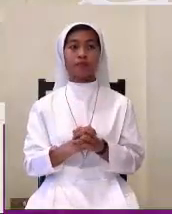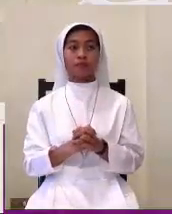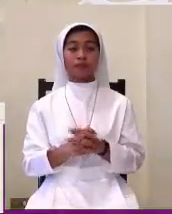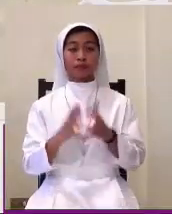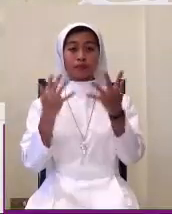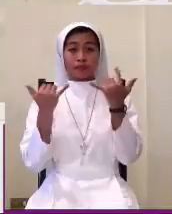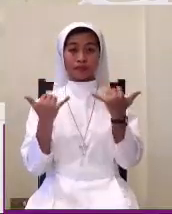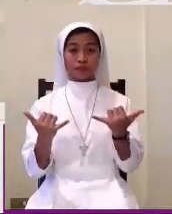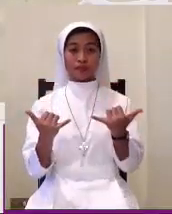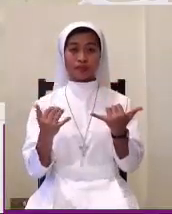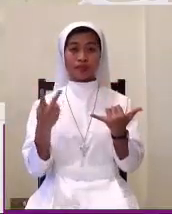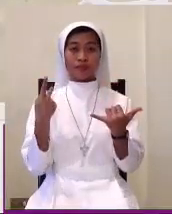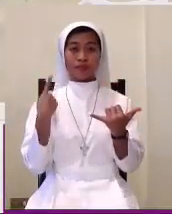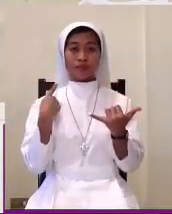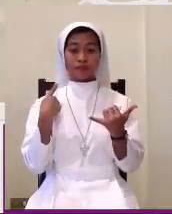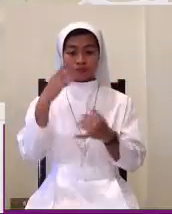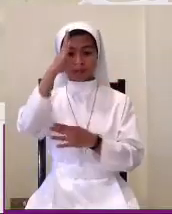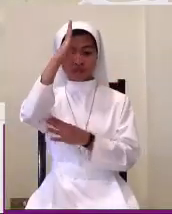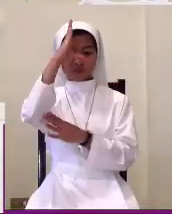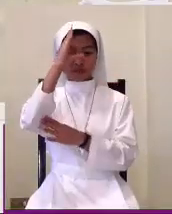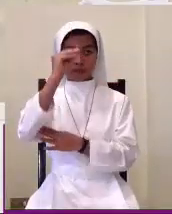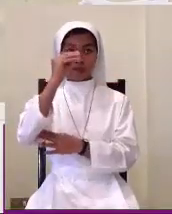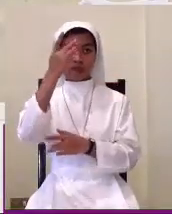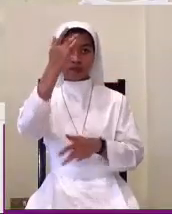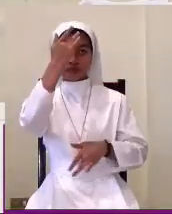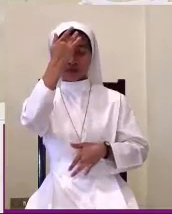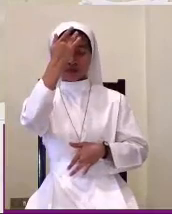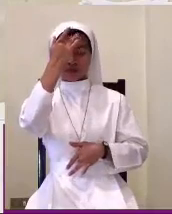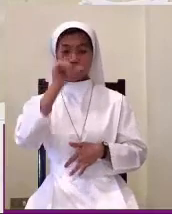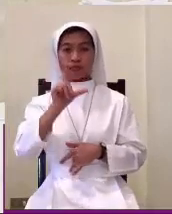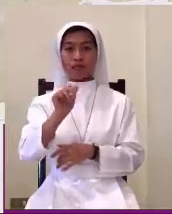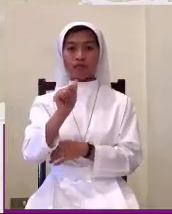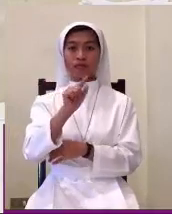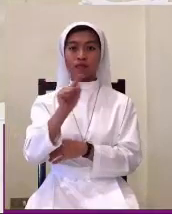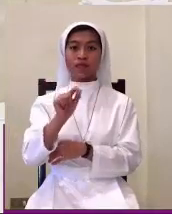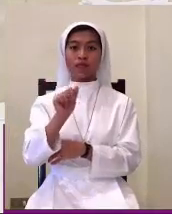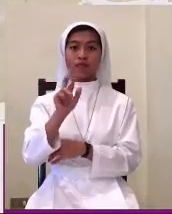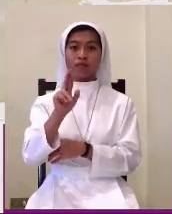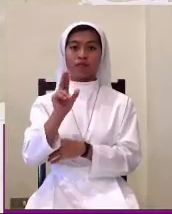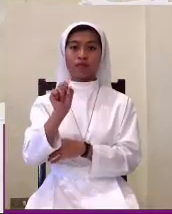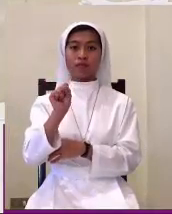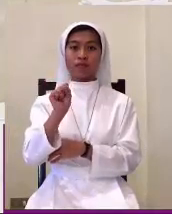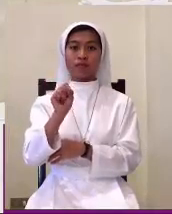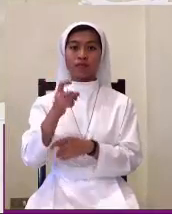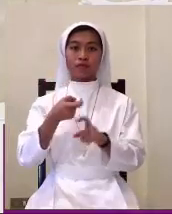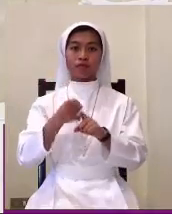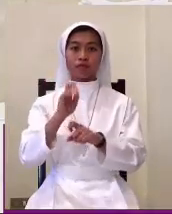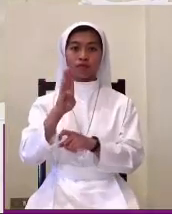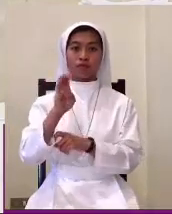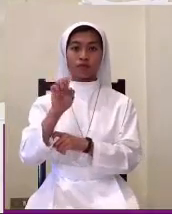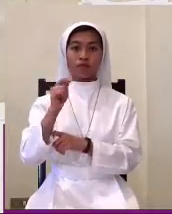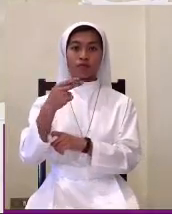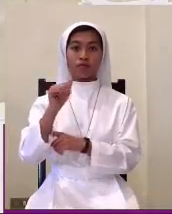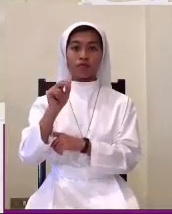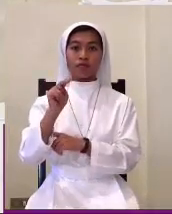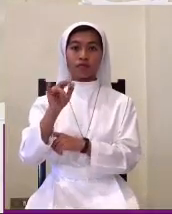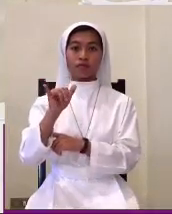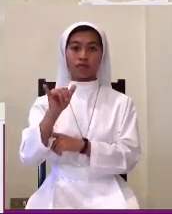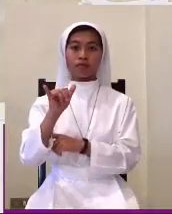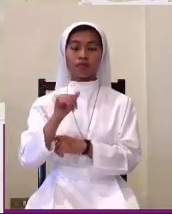Now a man was ill, Lazarus from Bethany, the village of Mary and her sister